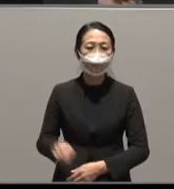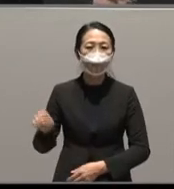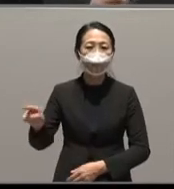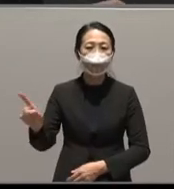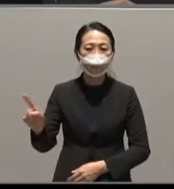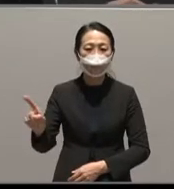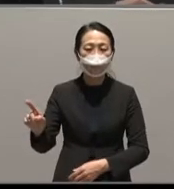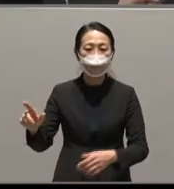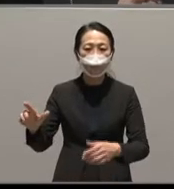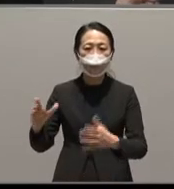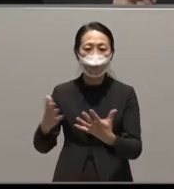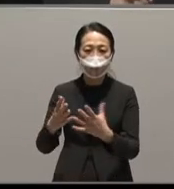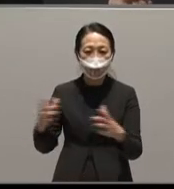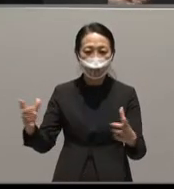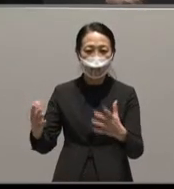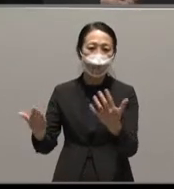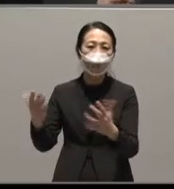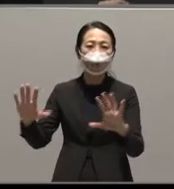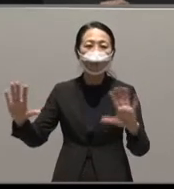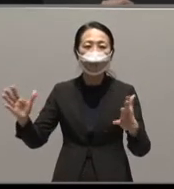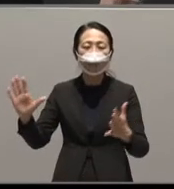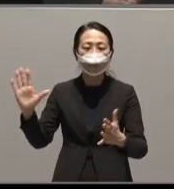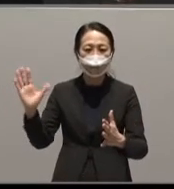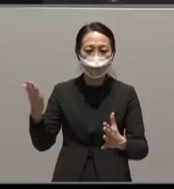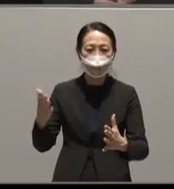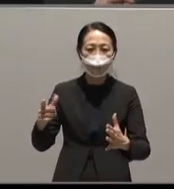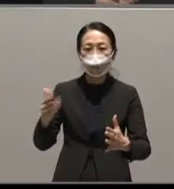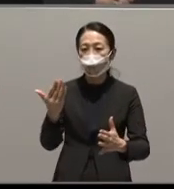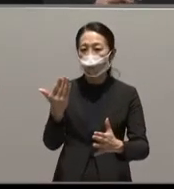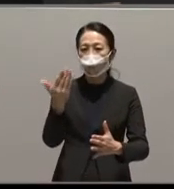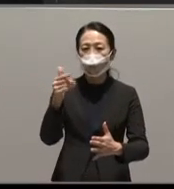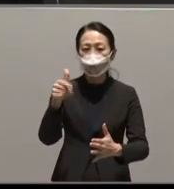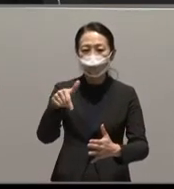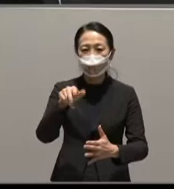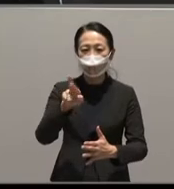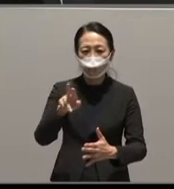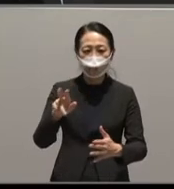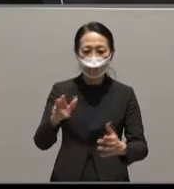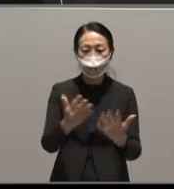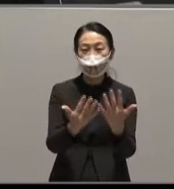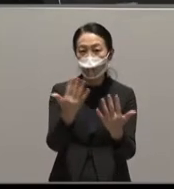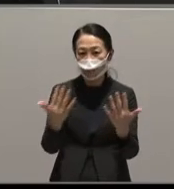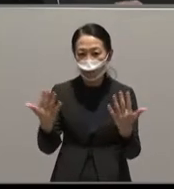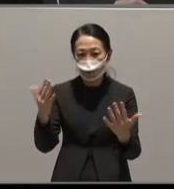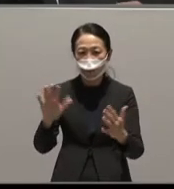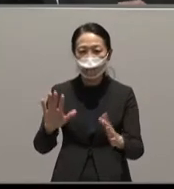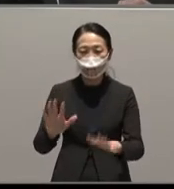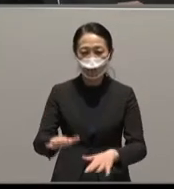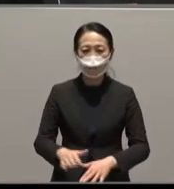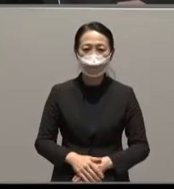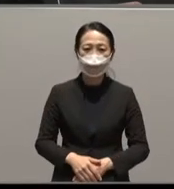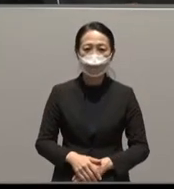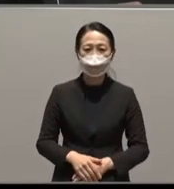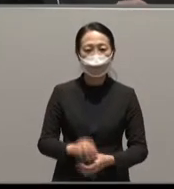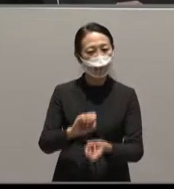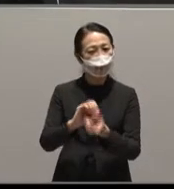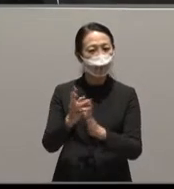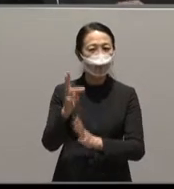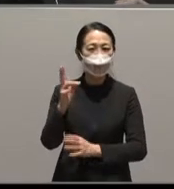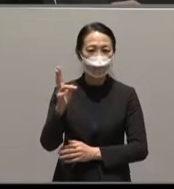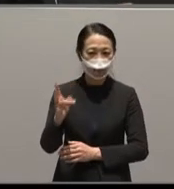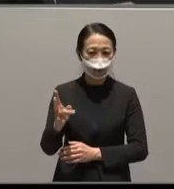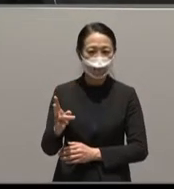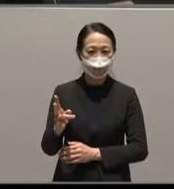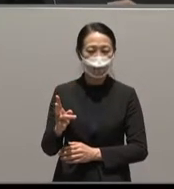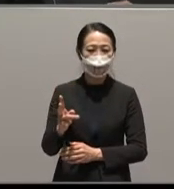which is actually at the bottom of the mountain. There are not many big forests, but we have poplar